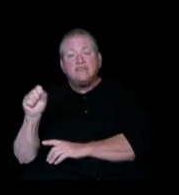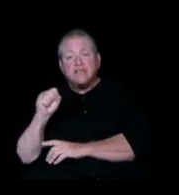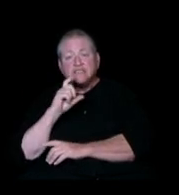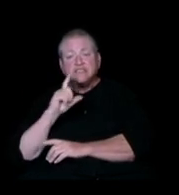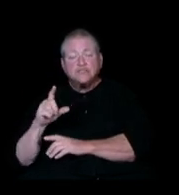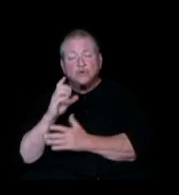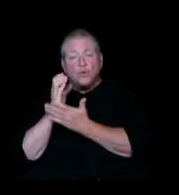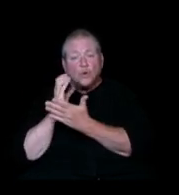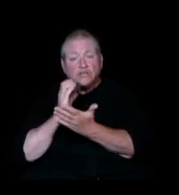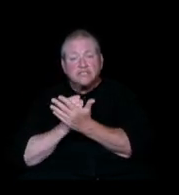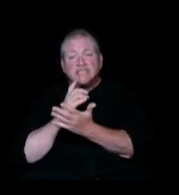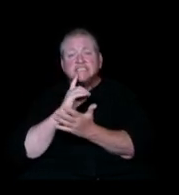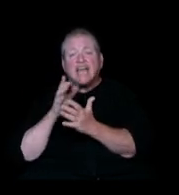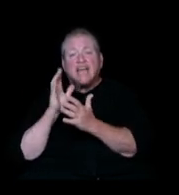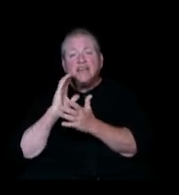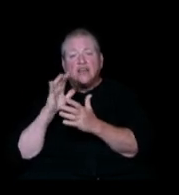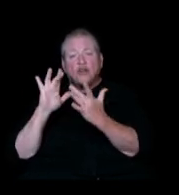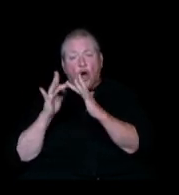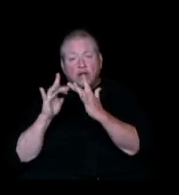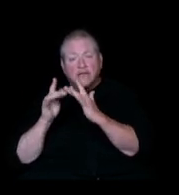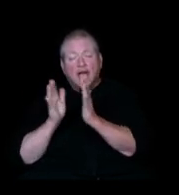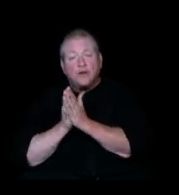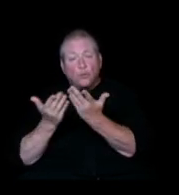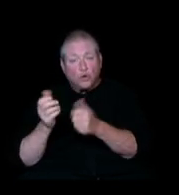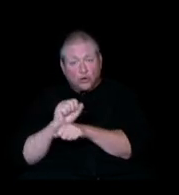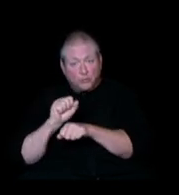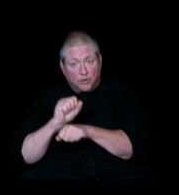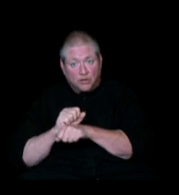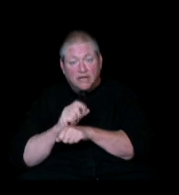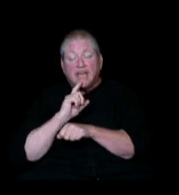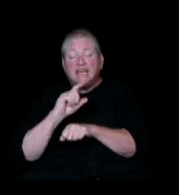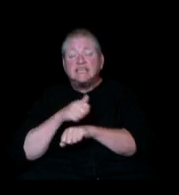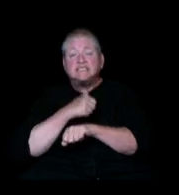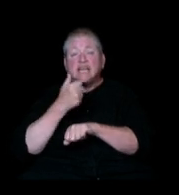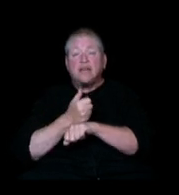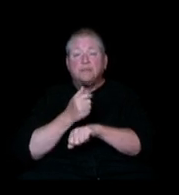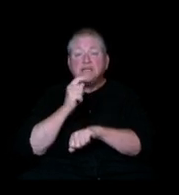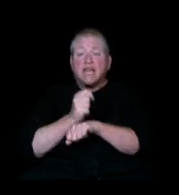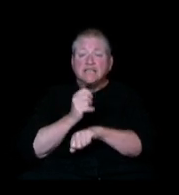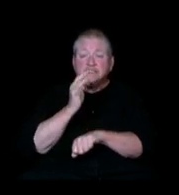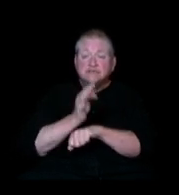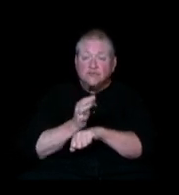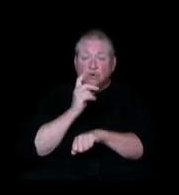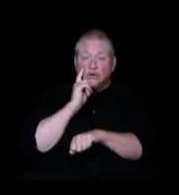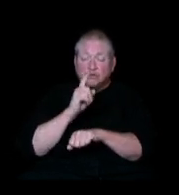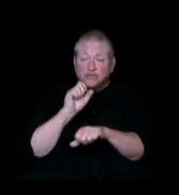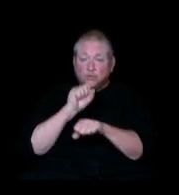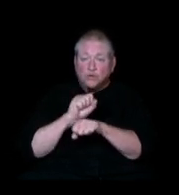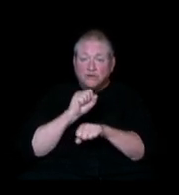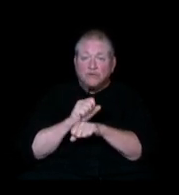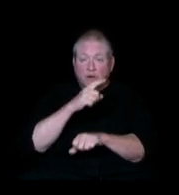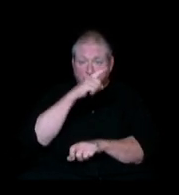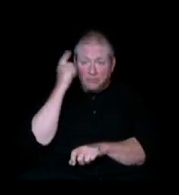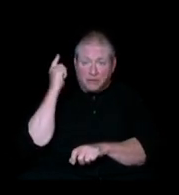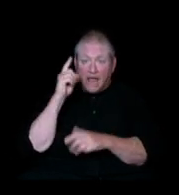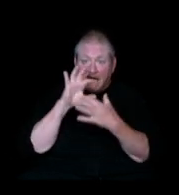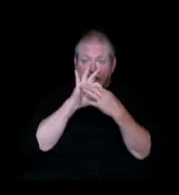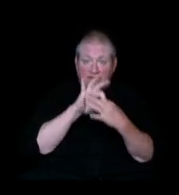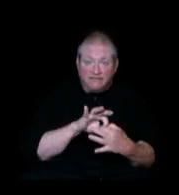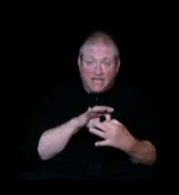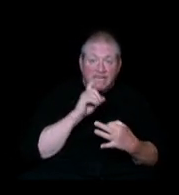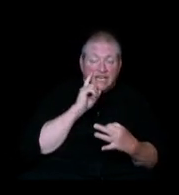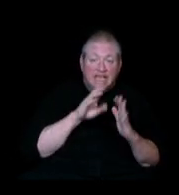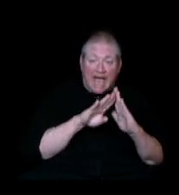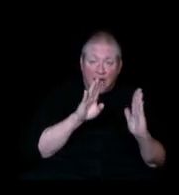videos, and an online workbook. He also put together a task force and is collaborating with students and campus partners on Black affinity